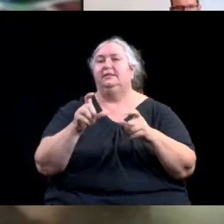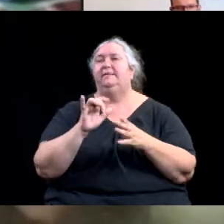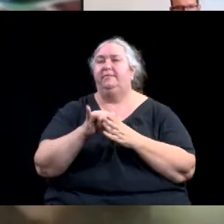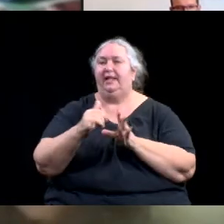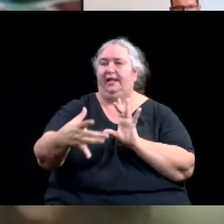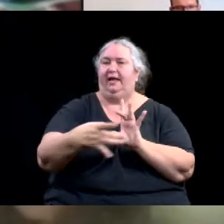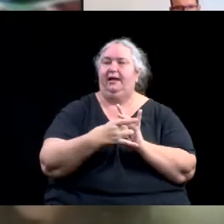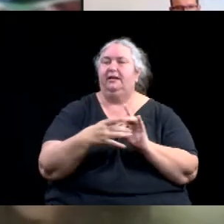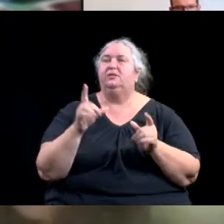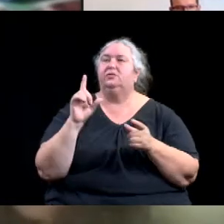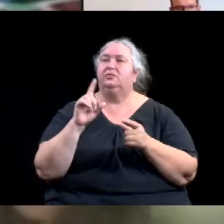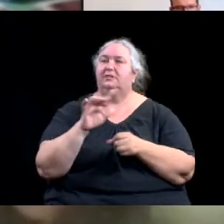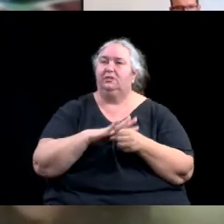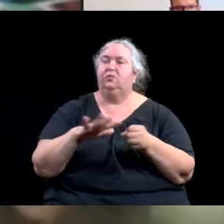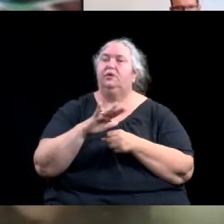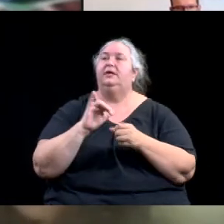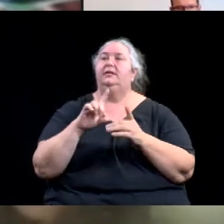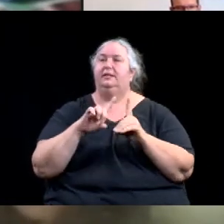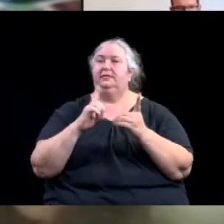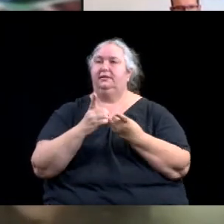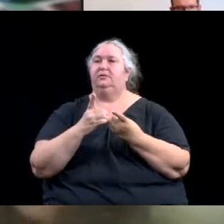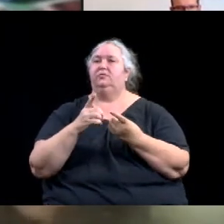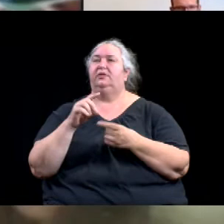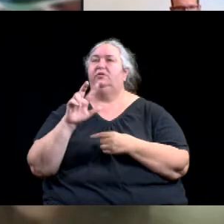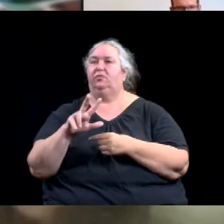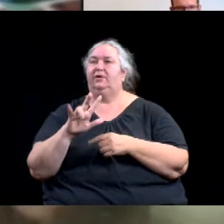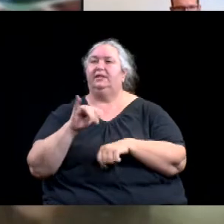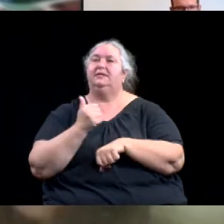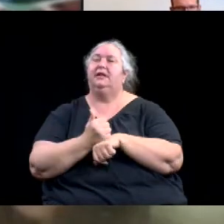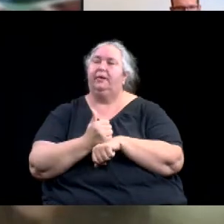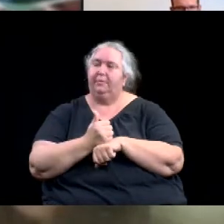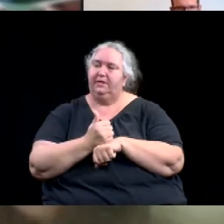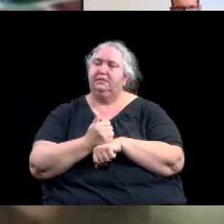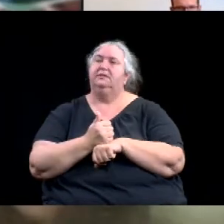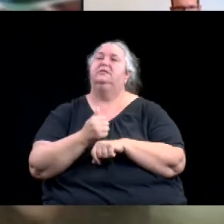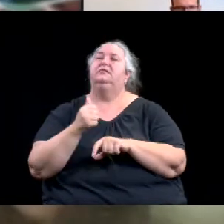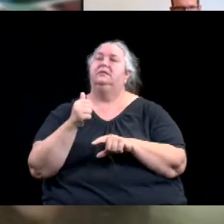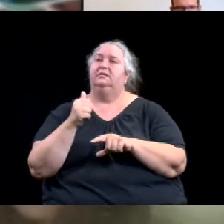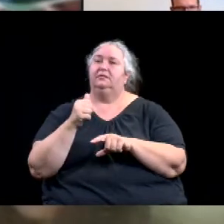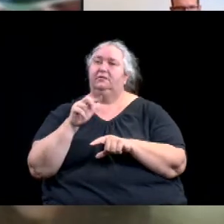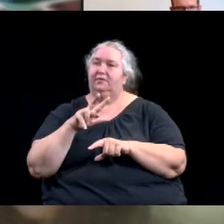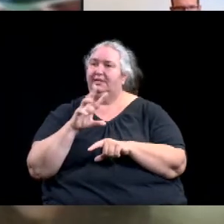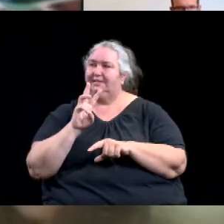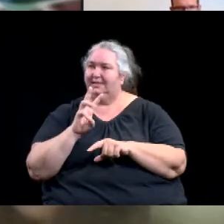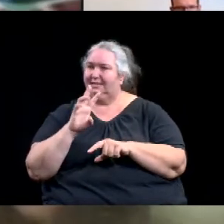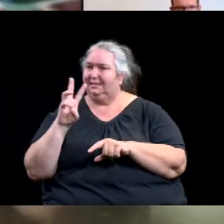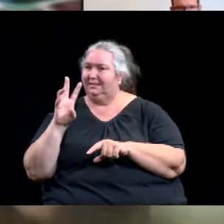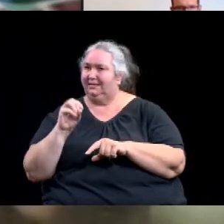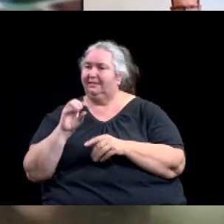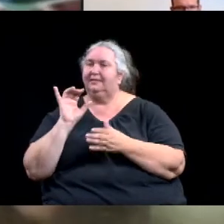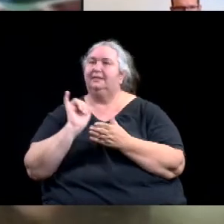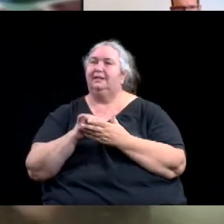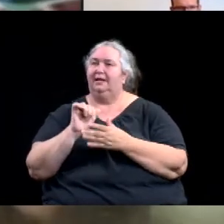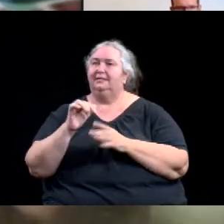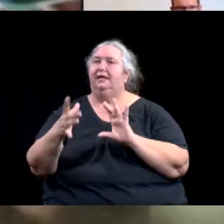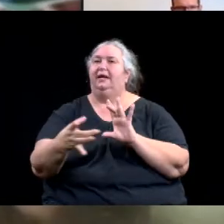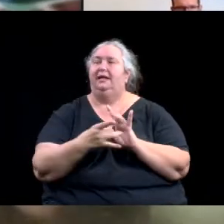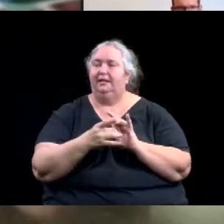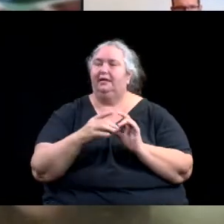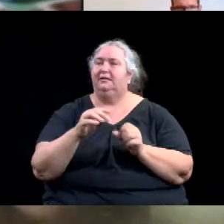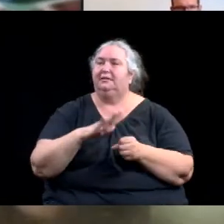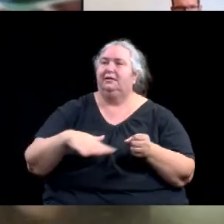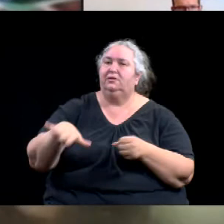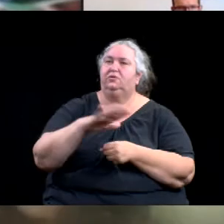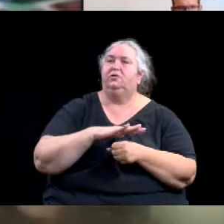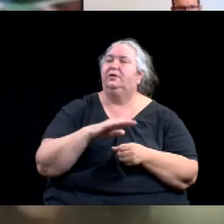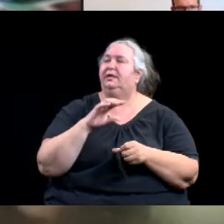annexed territory, directing that the city precinct district map may be revised to reflect the change, and providing voting location at any